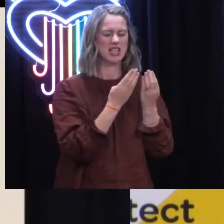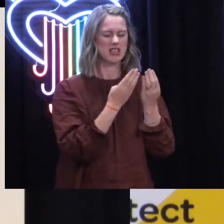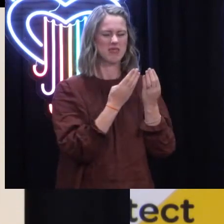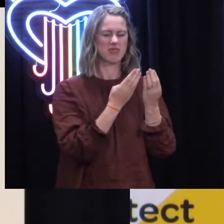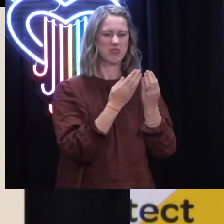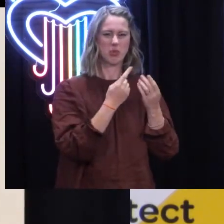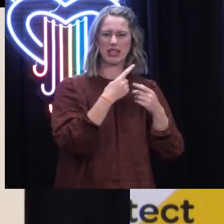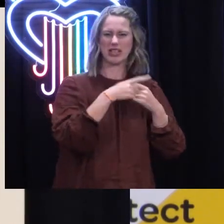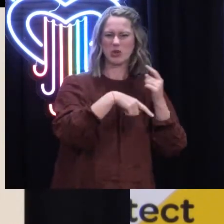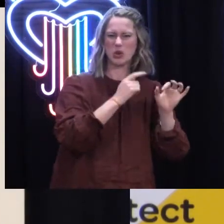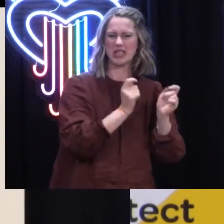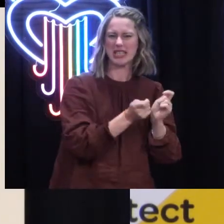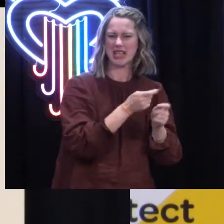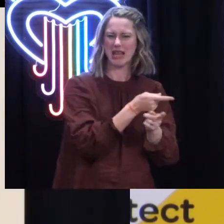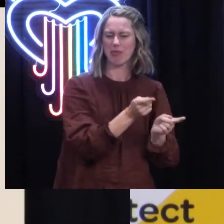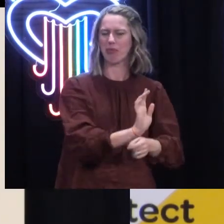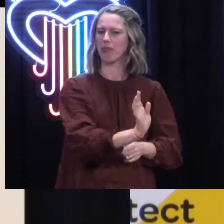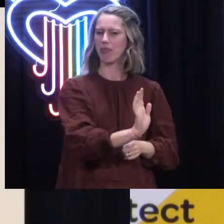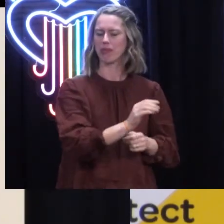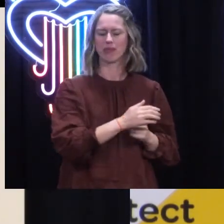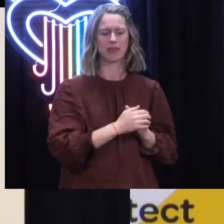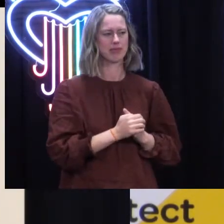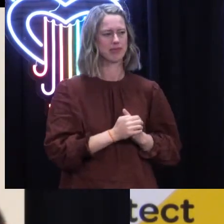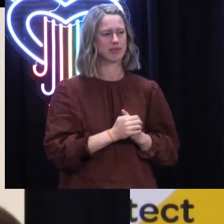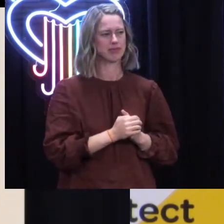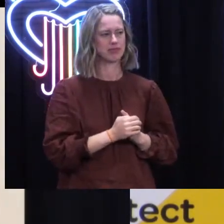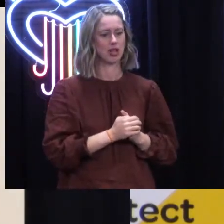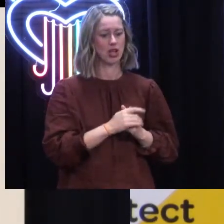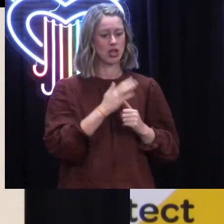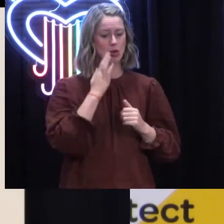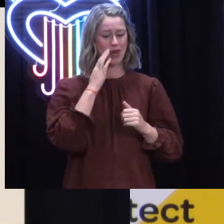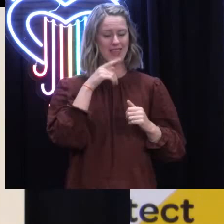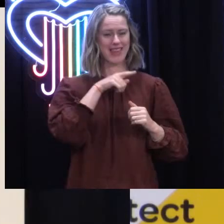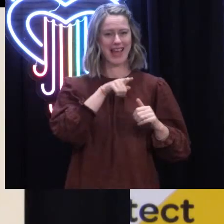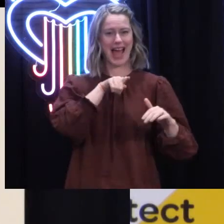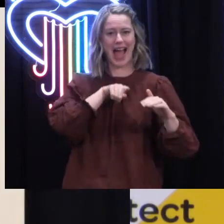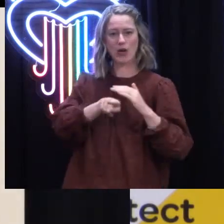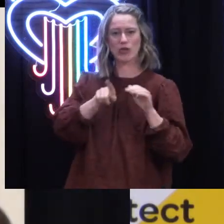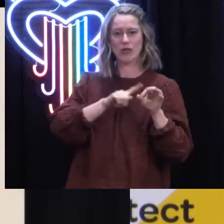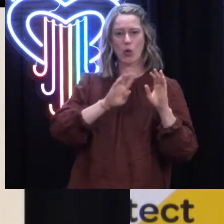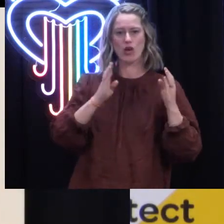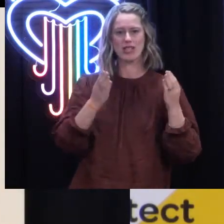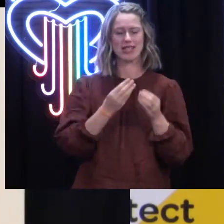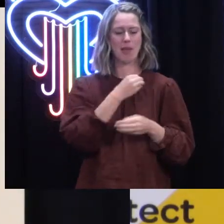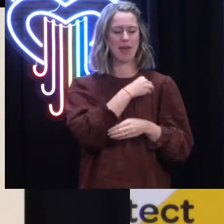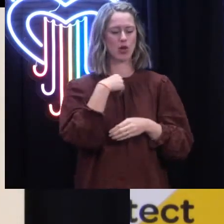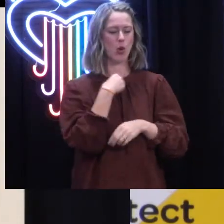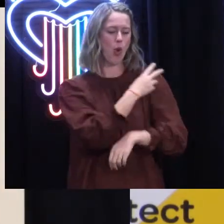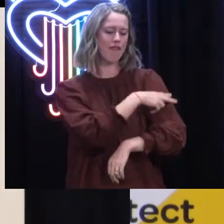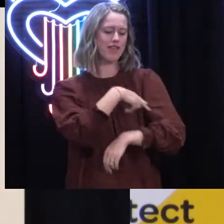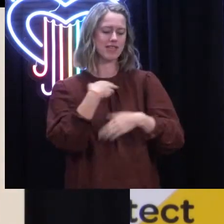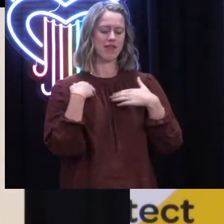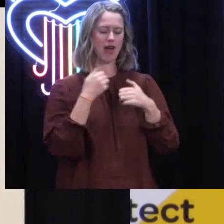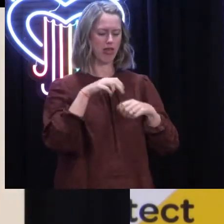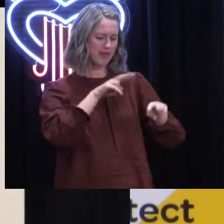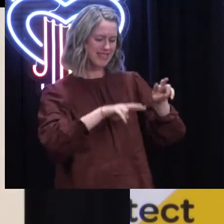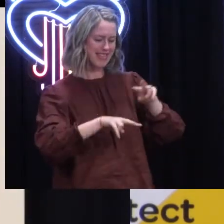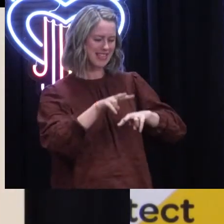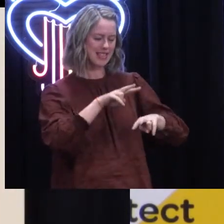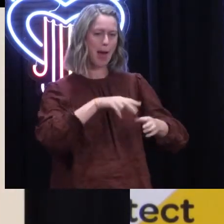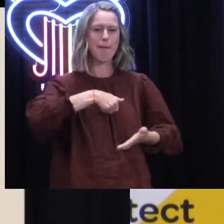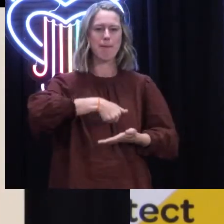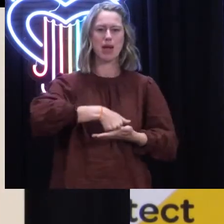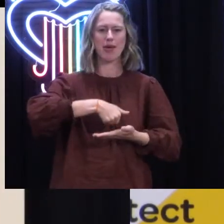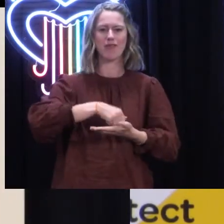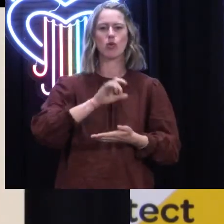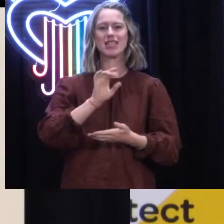moment. So the procedure around release is overseen by a medical officer of health, and it's a clinical assessment. The minimum is